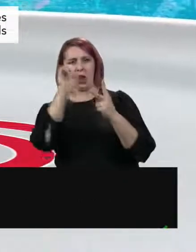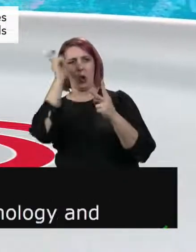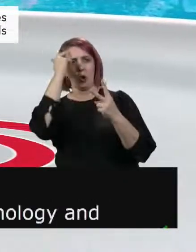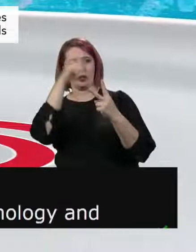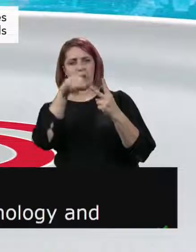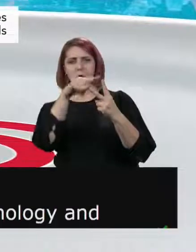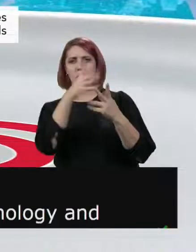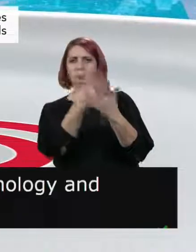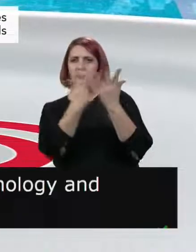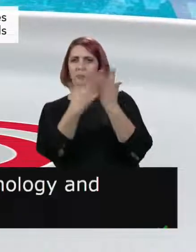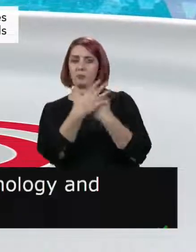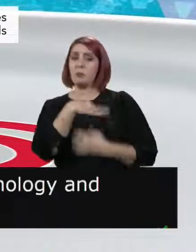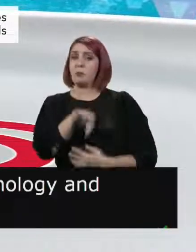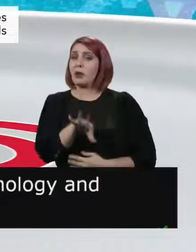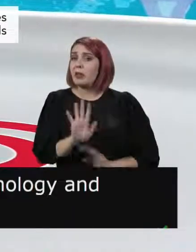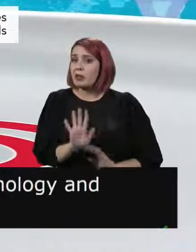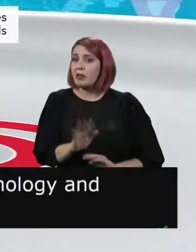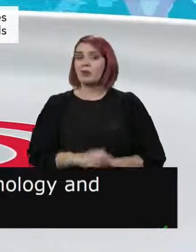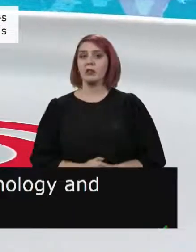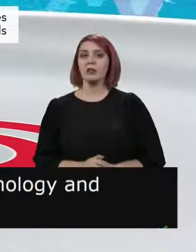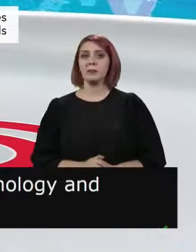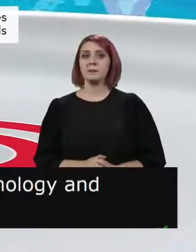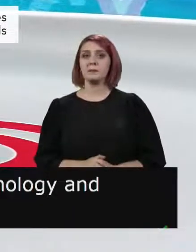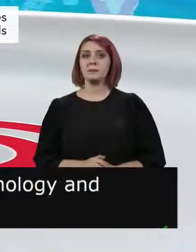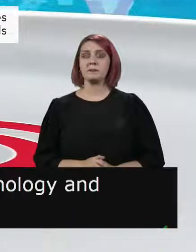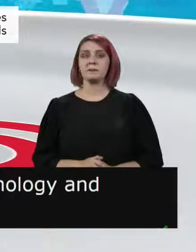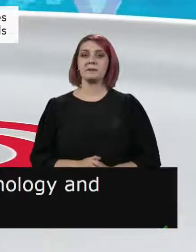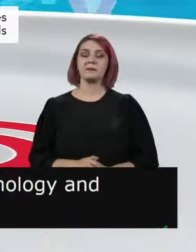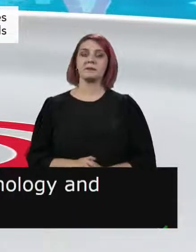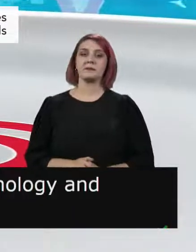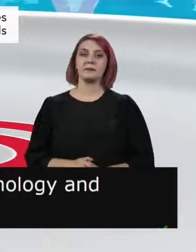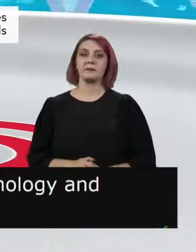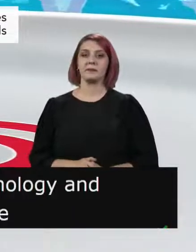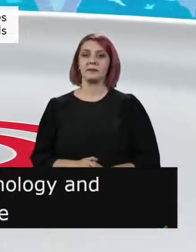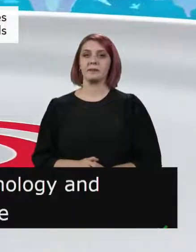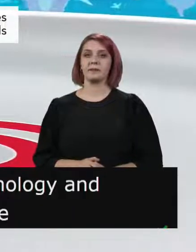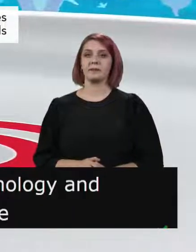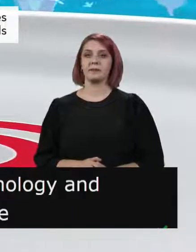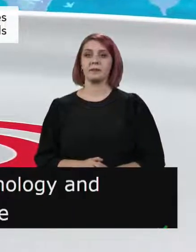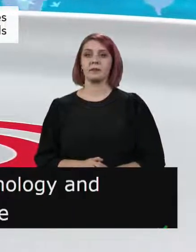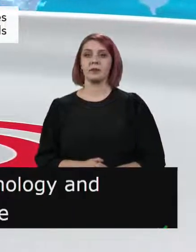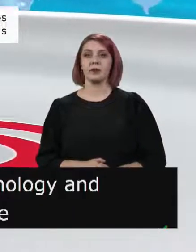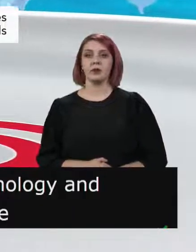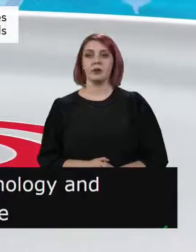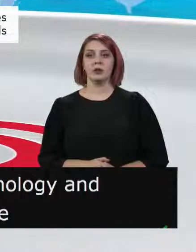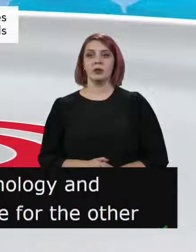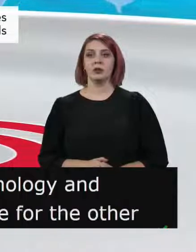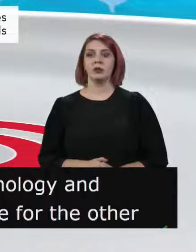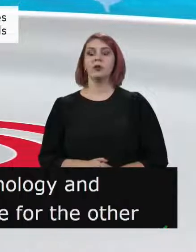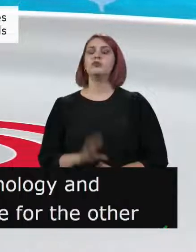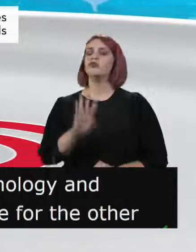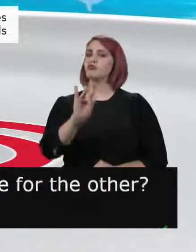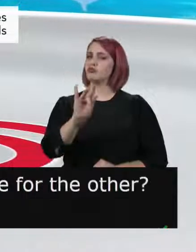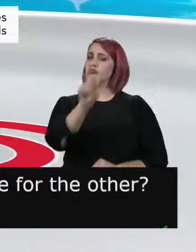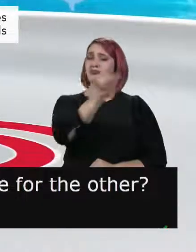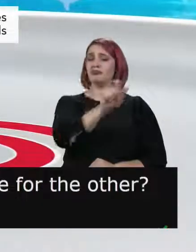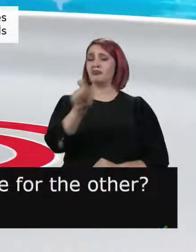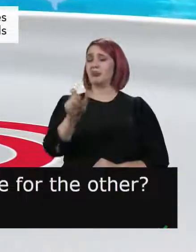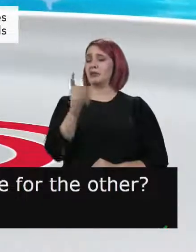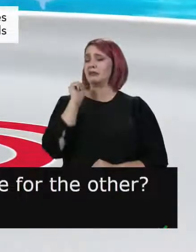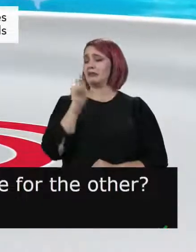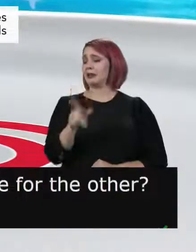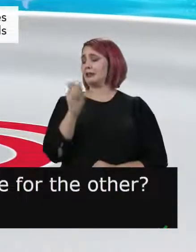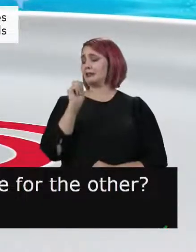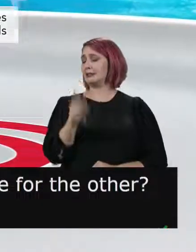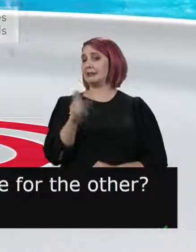possible to mistake one for the other? Oh yeah, and lots of people do. And